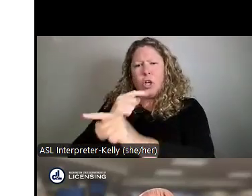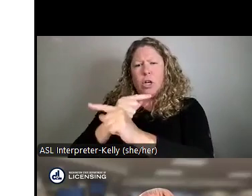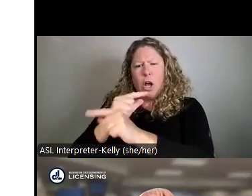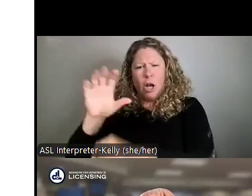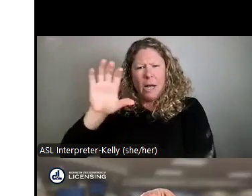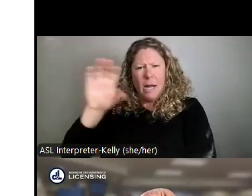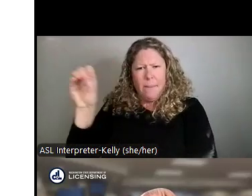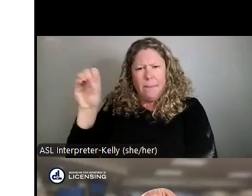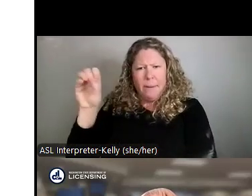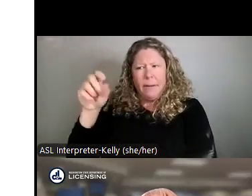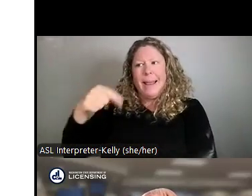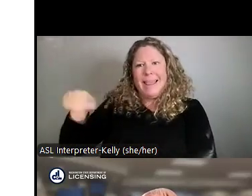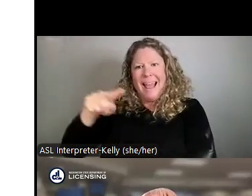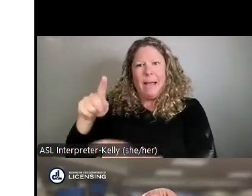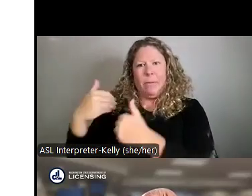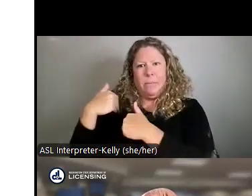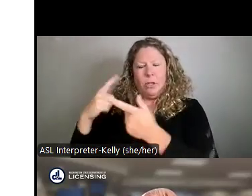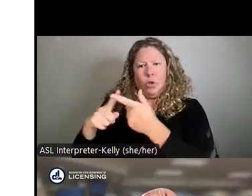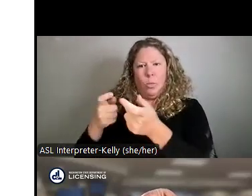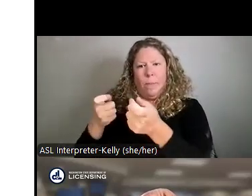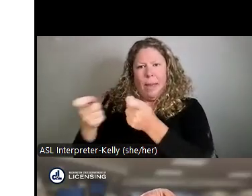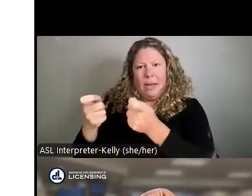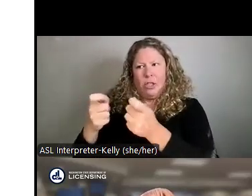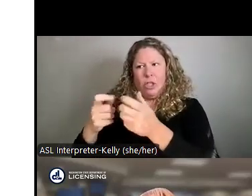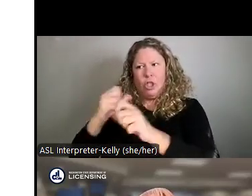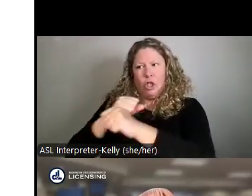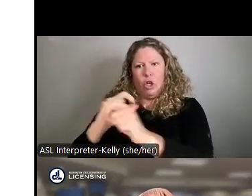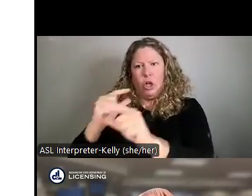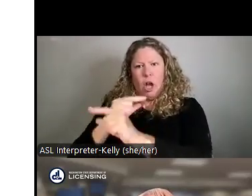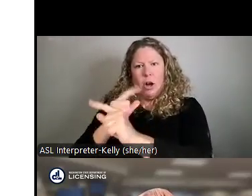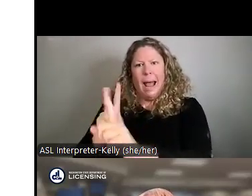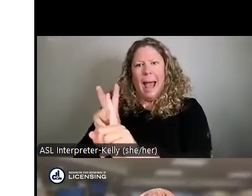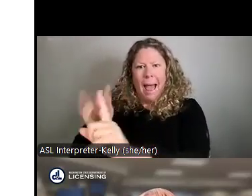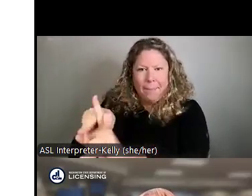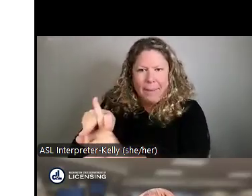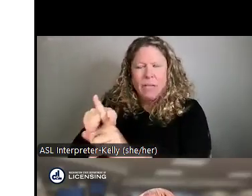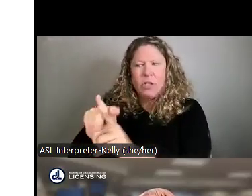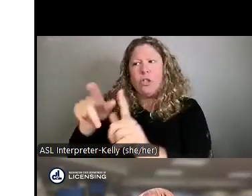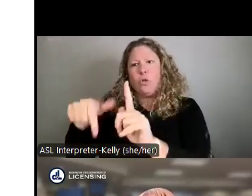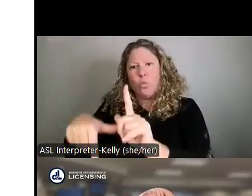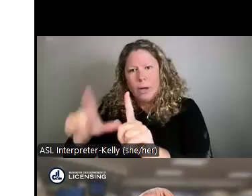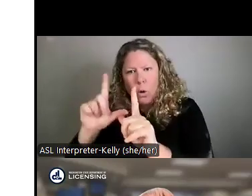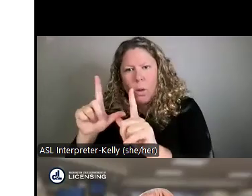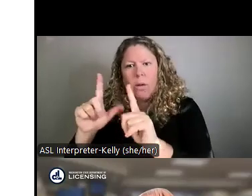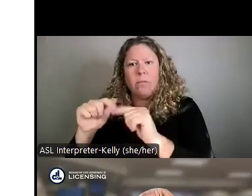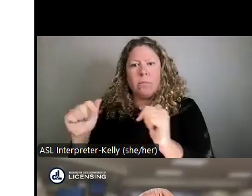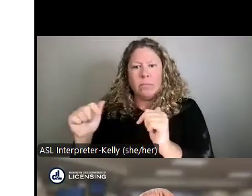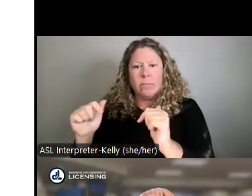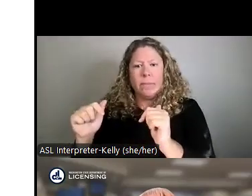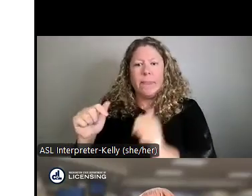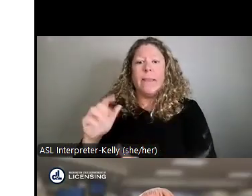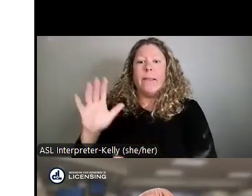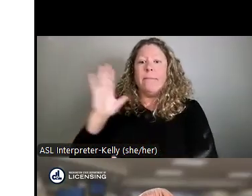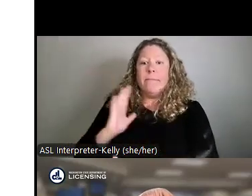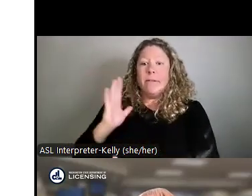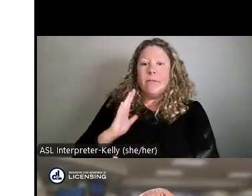the security guards applications and renewals. For decades, security guards applied using our